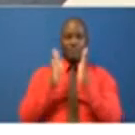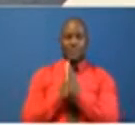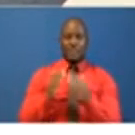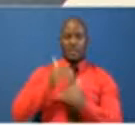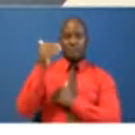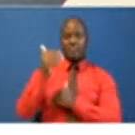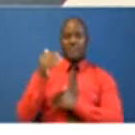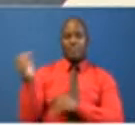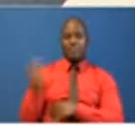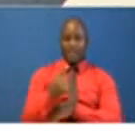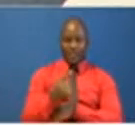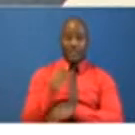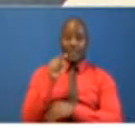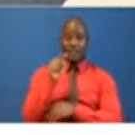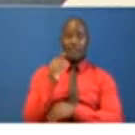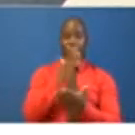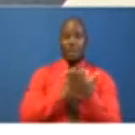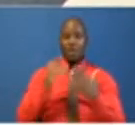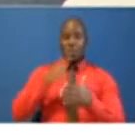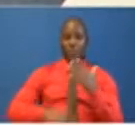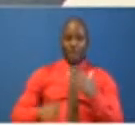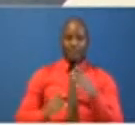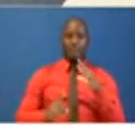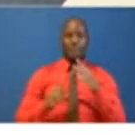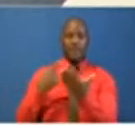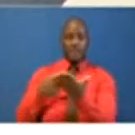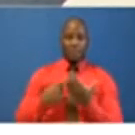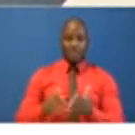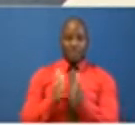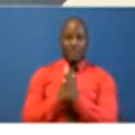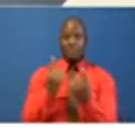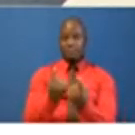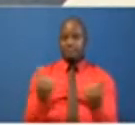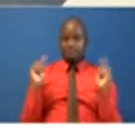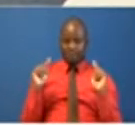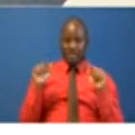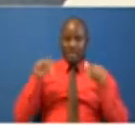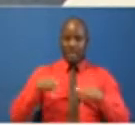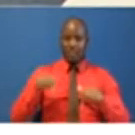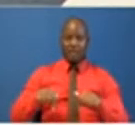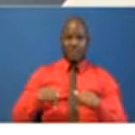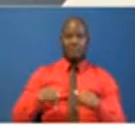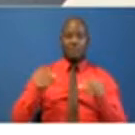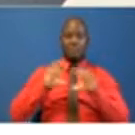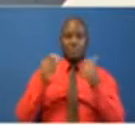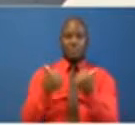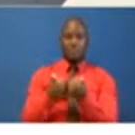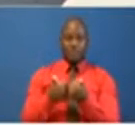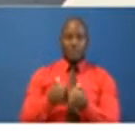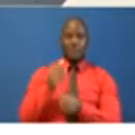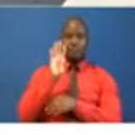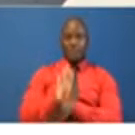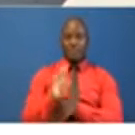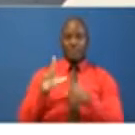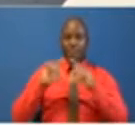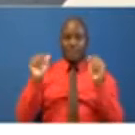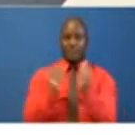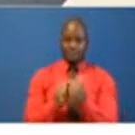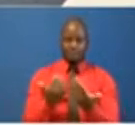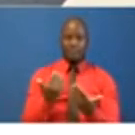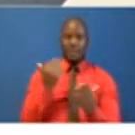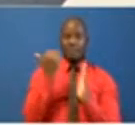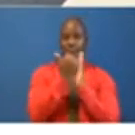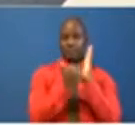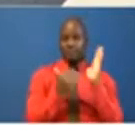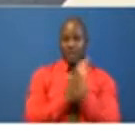the next couple of months and that's part of what will form the debate with my panel right here at our studio b a briefly to run you through the